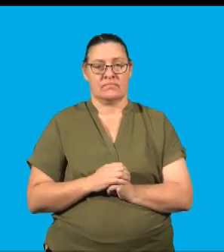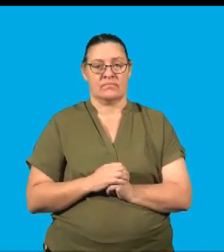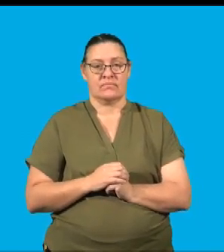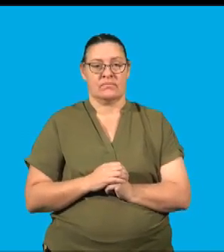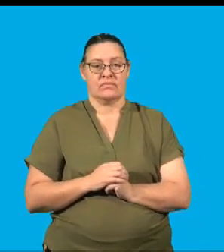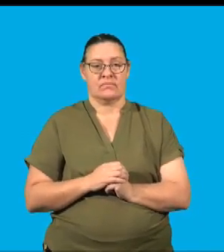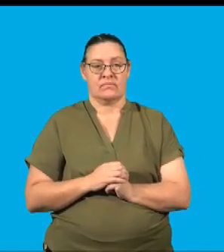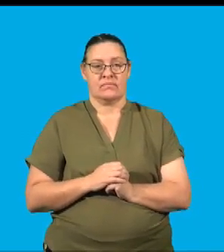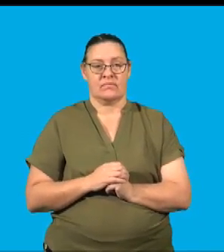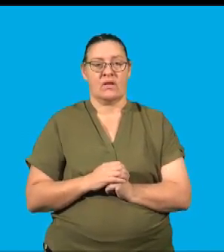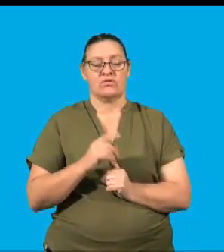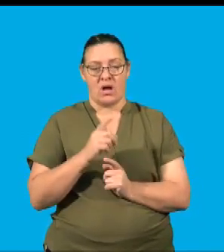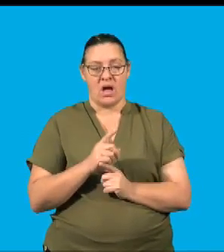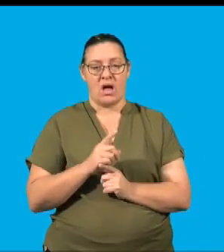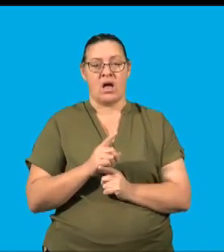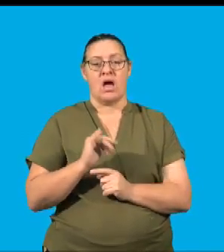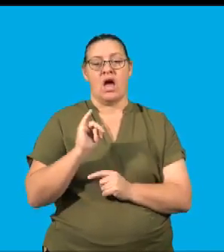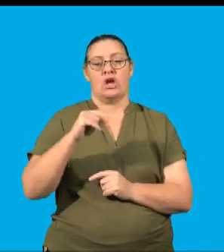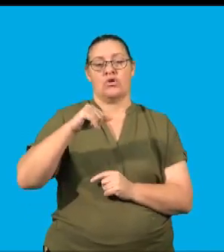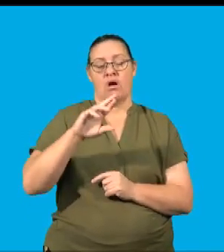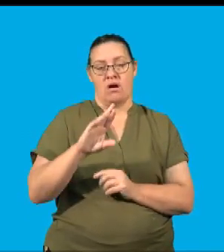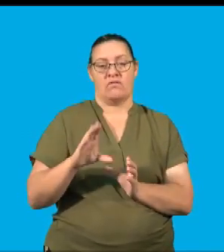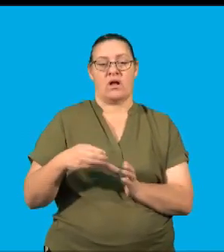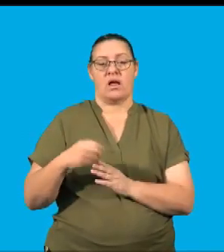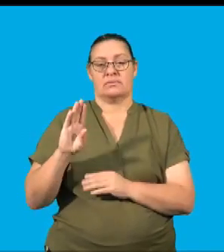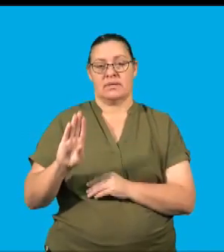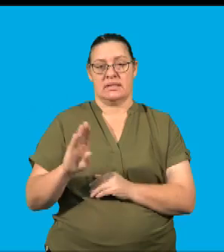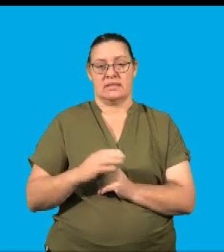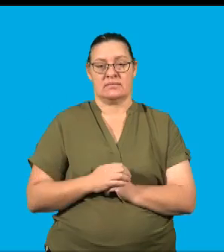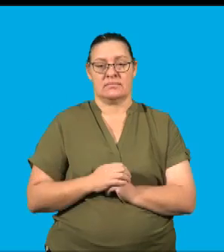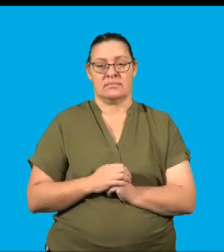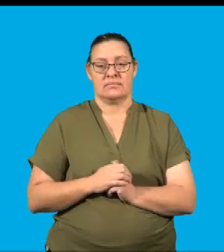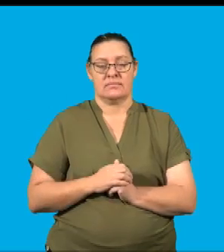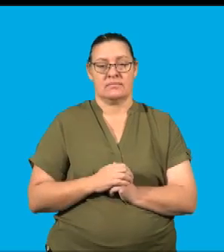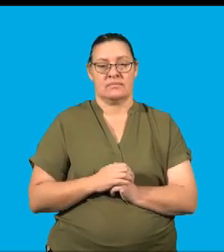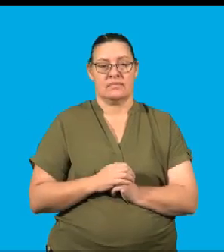So 50 is our interquartile range for class B.